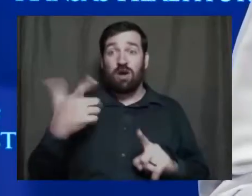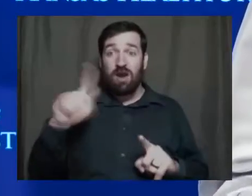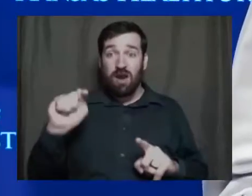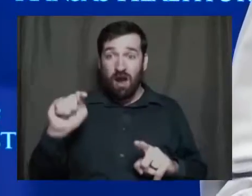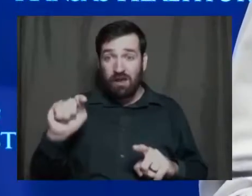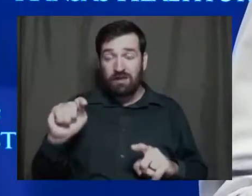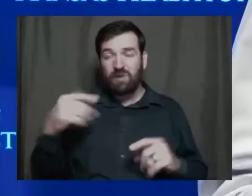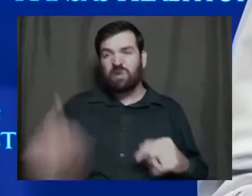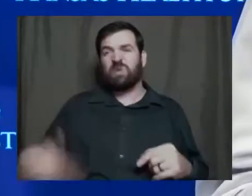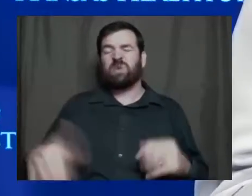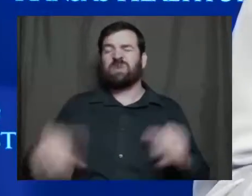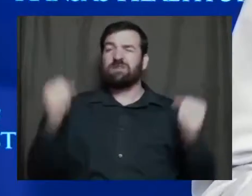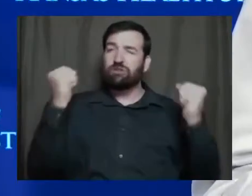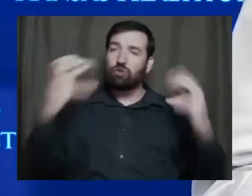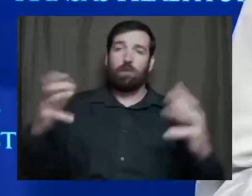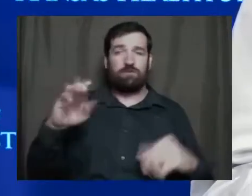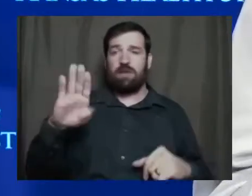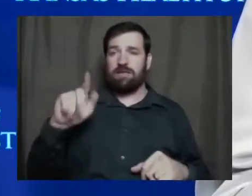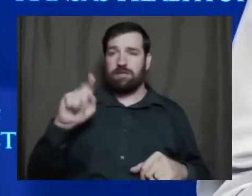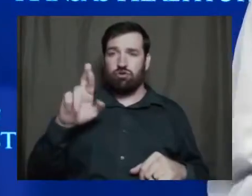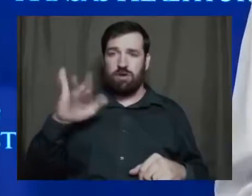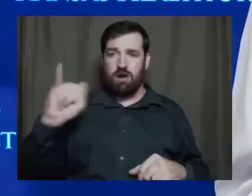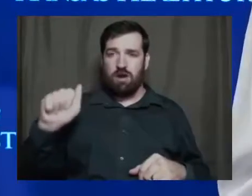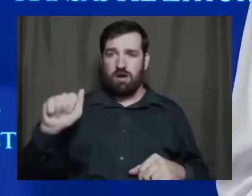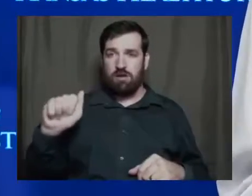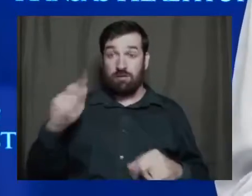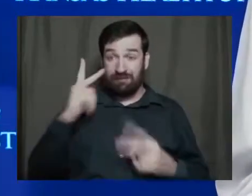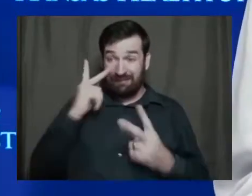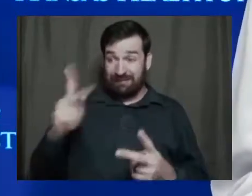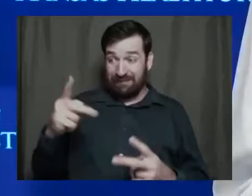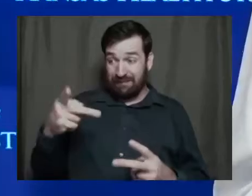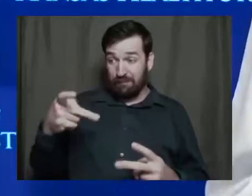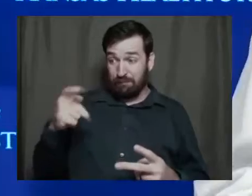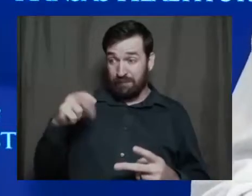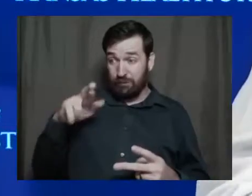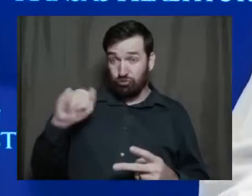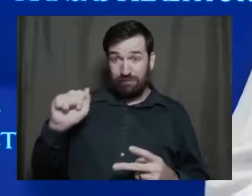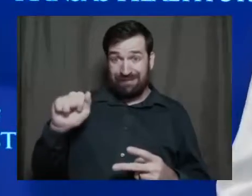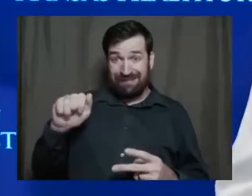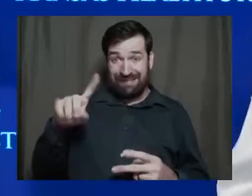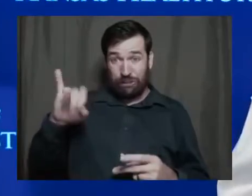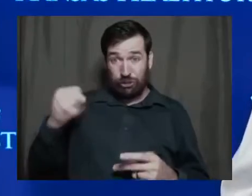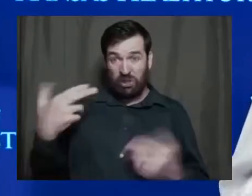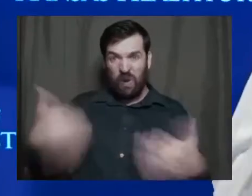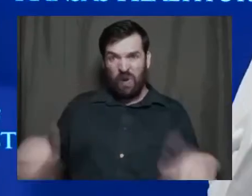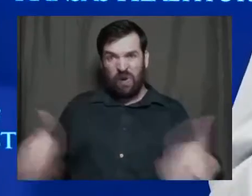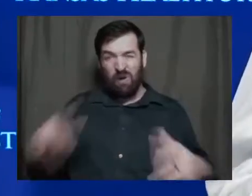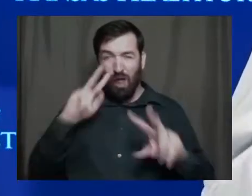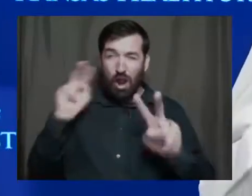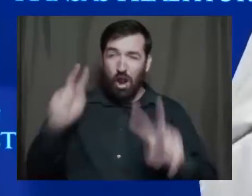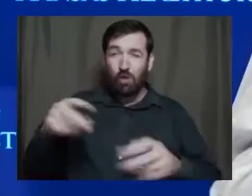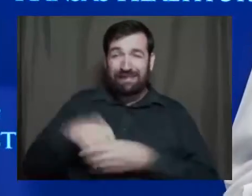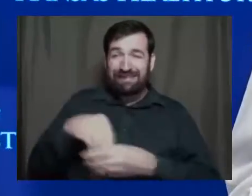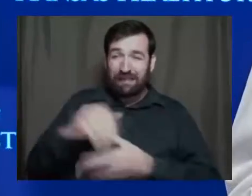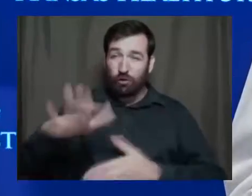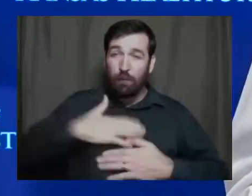and stuff. If you ever wanted to look at a petri dish after, you'd be like, oh my God, look at all the stuff that's inside of me. No, you're